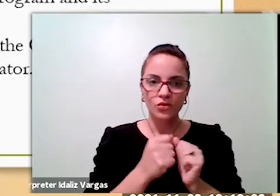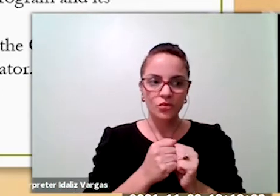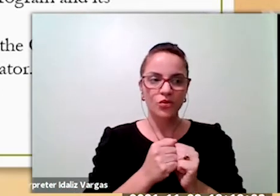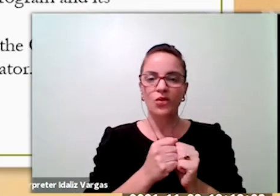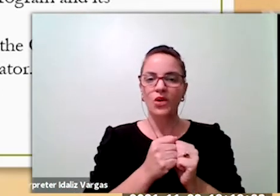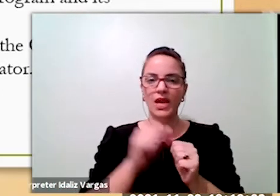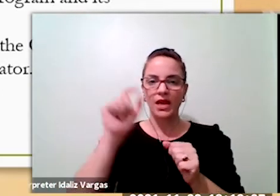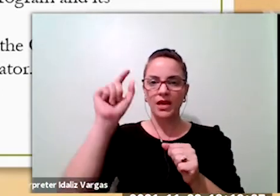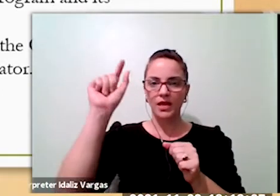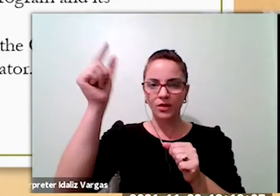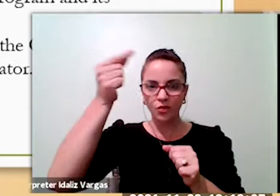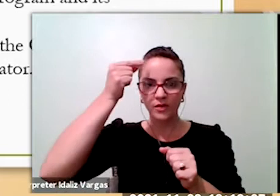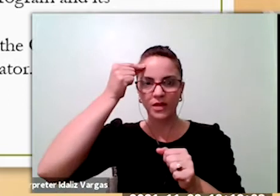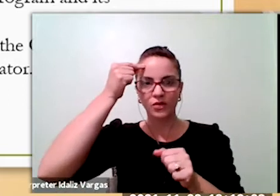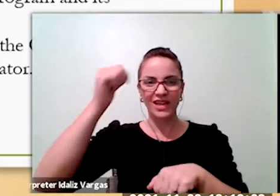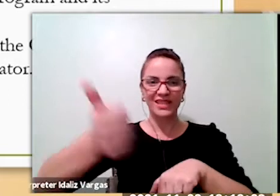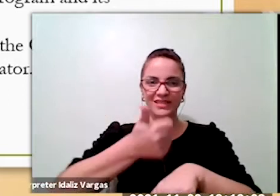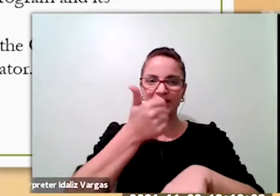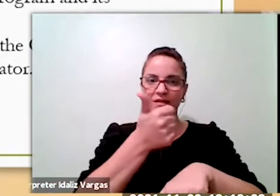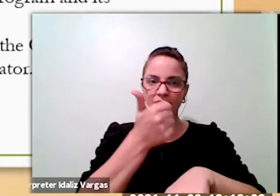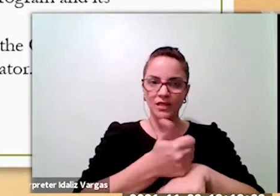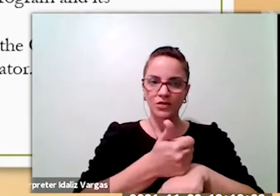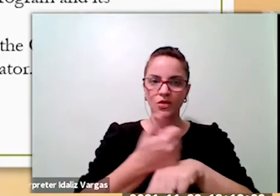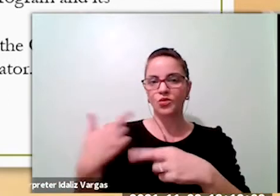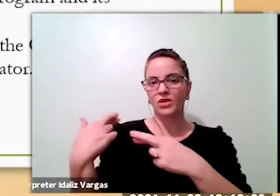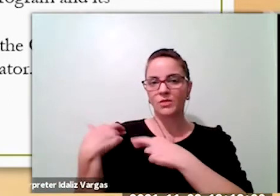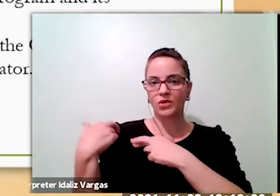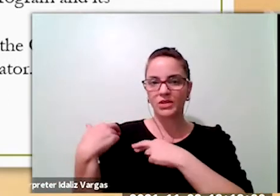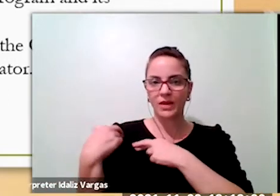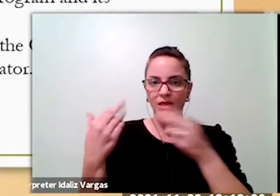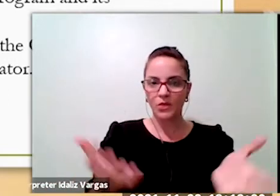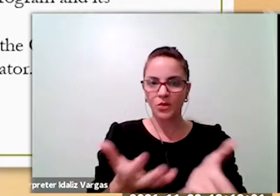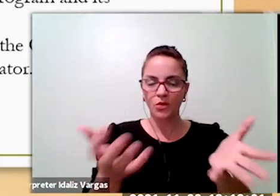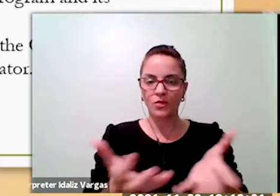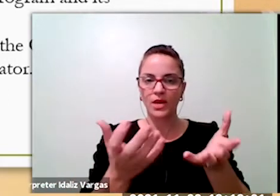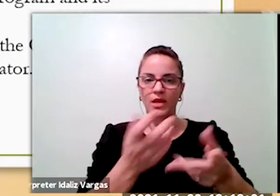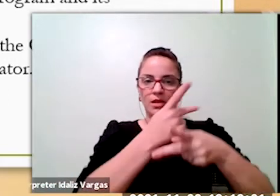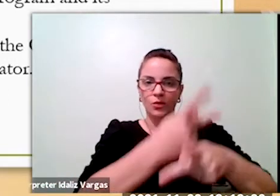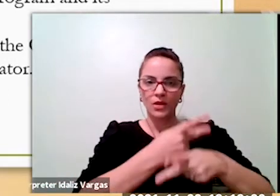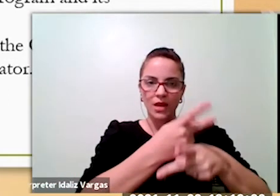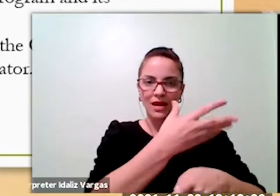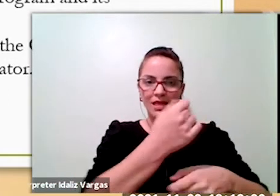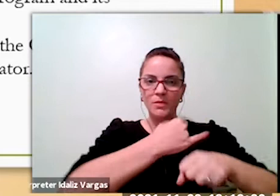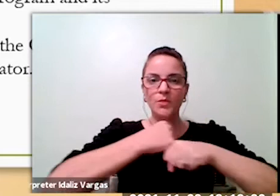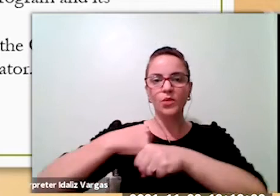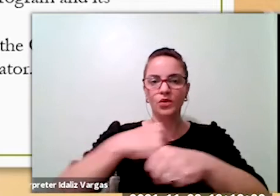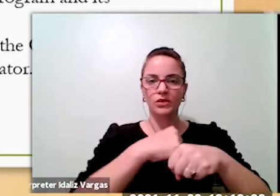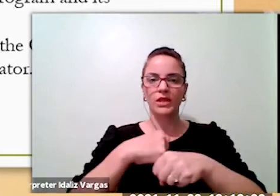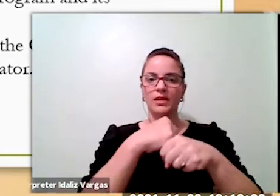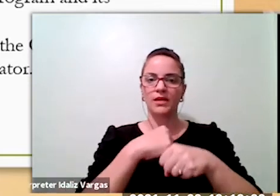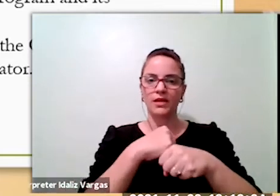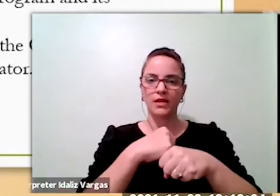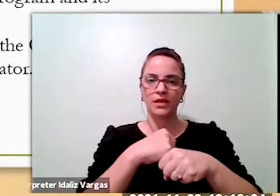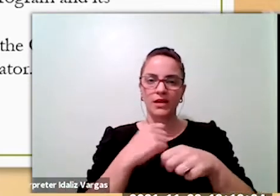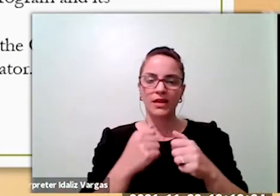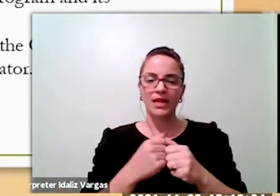Preservation Offices in the United States and U.S. dependencies, including Puerto Rico, located on the third